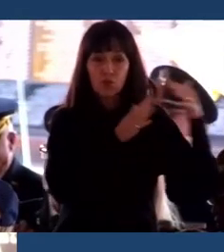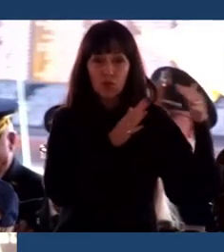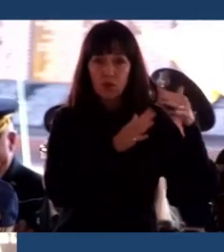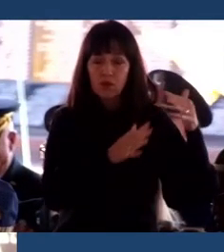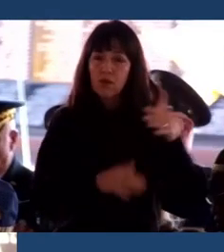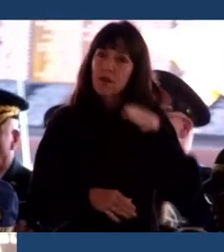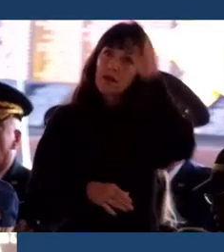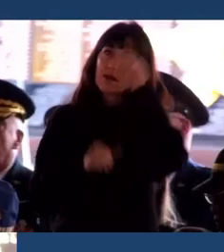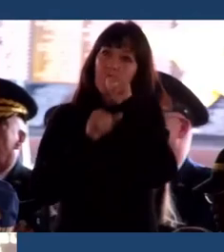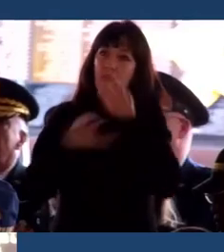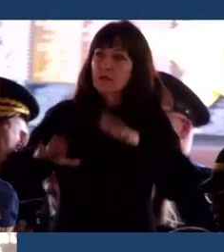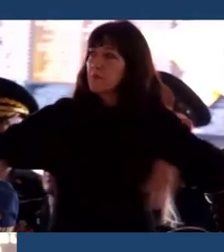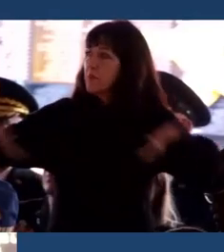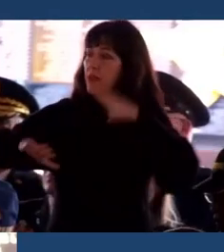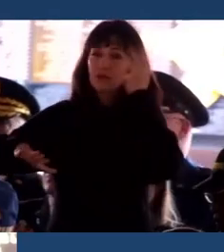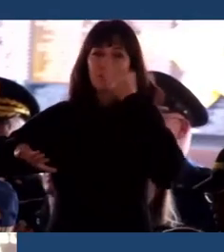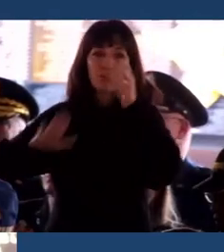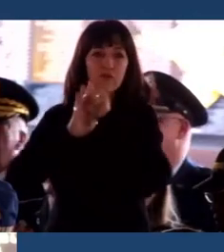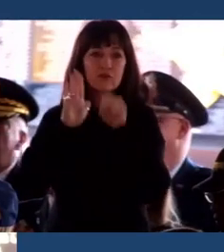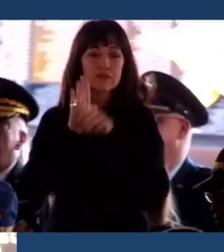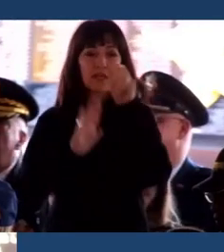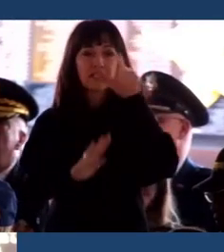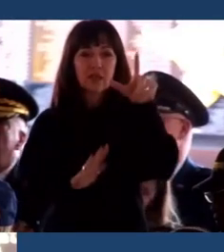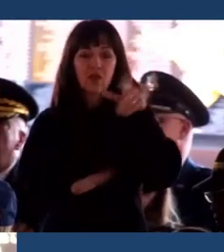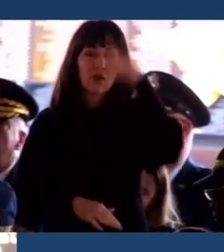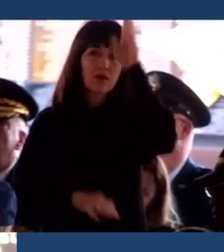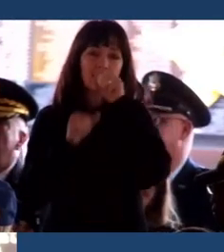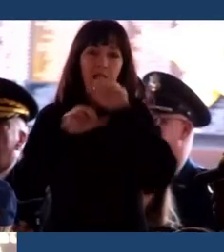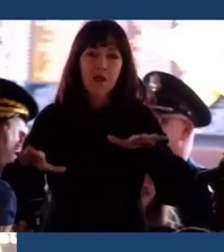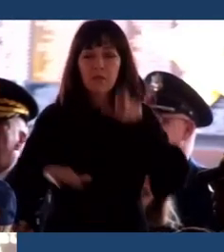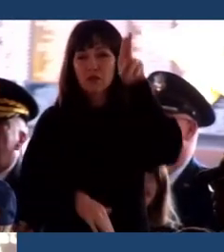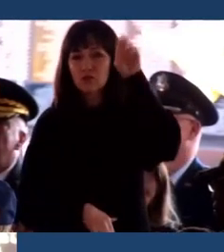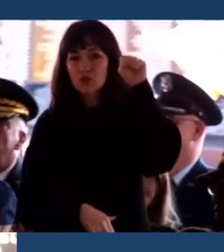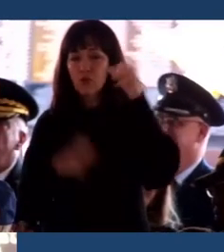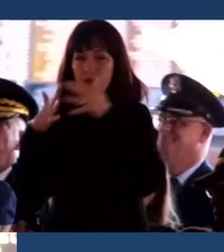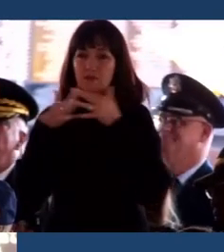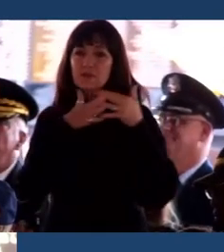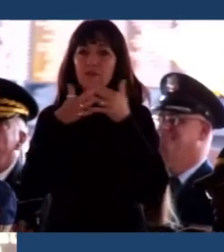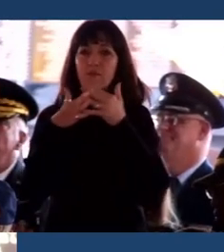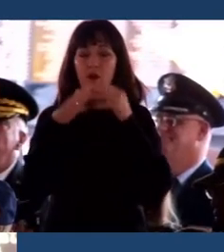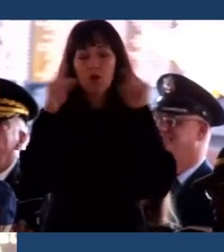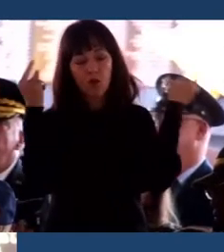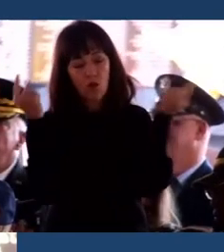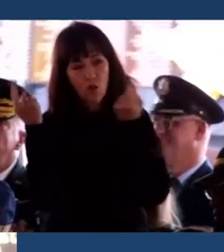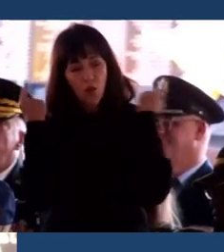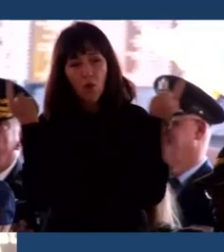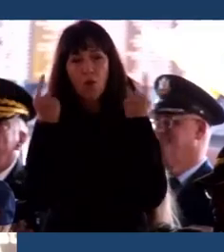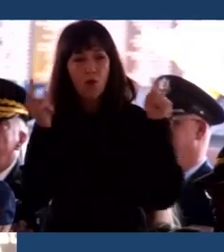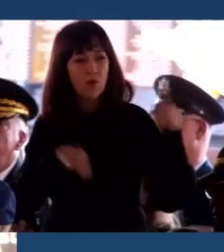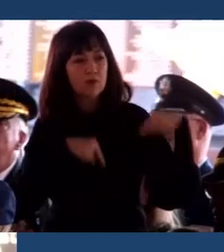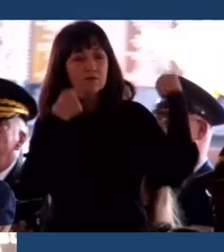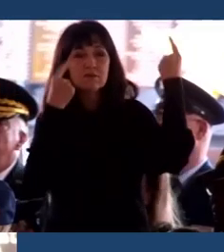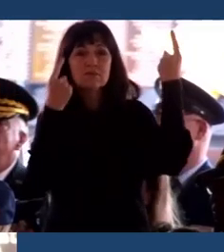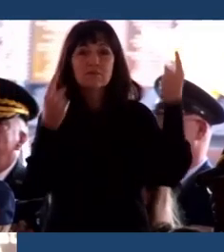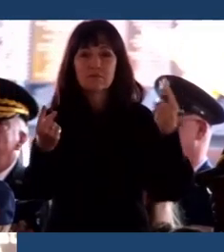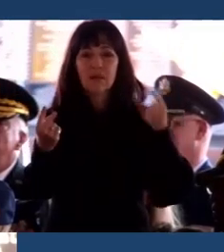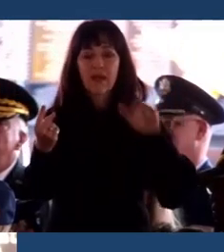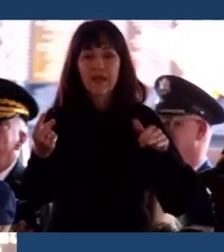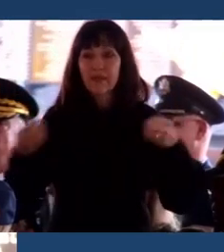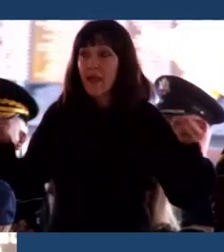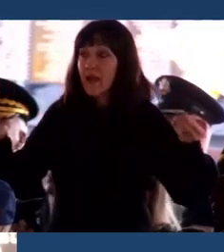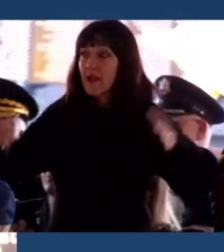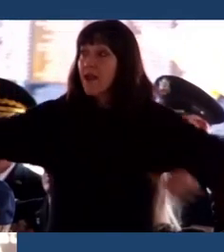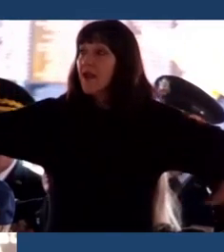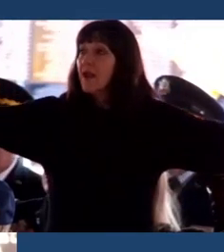of Delaware. And may God bless the United States of America, which has always been and forever be the land of the